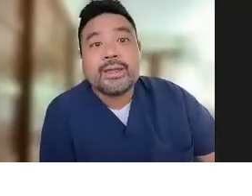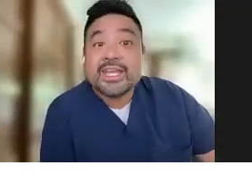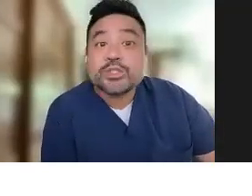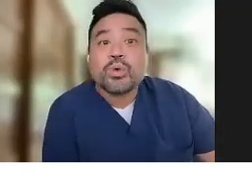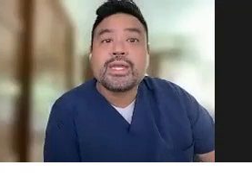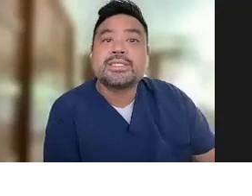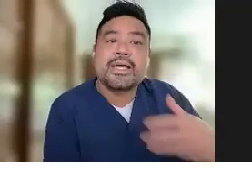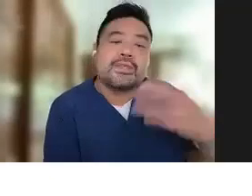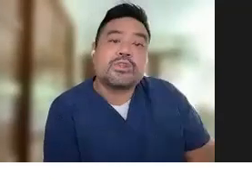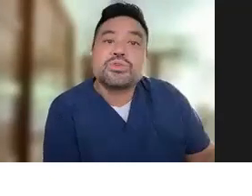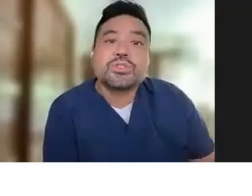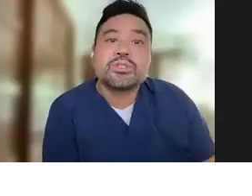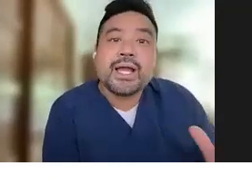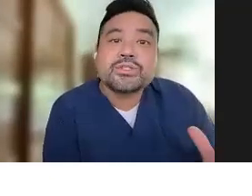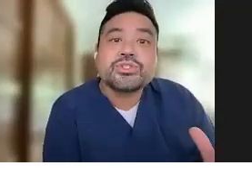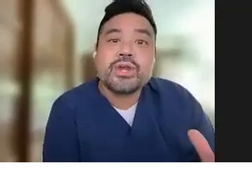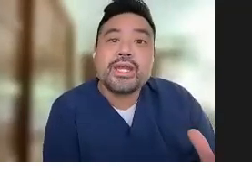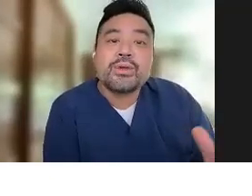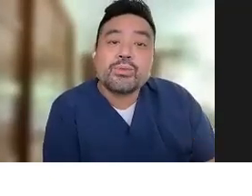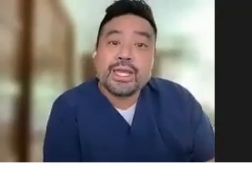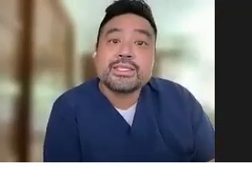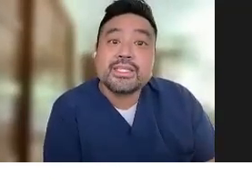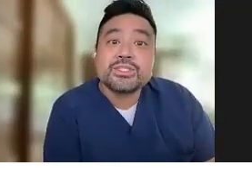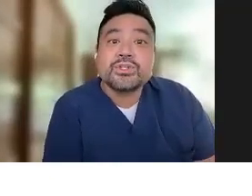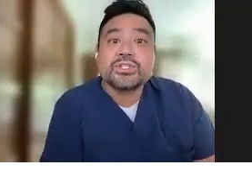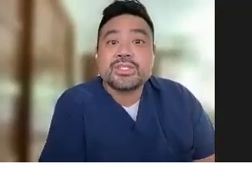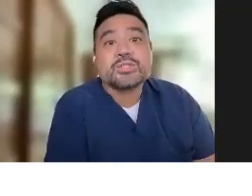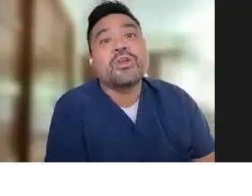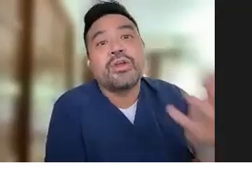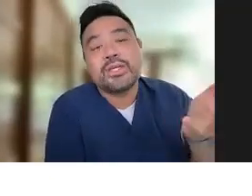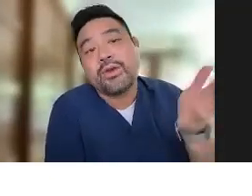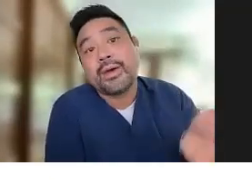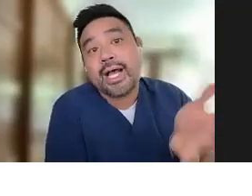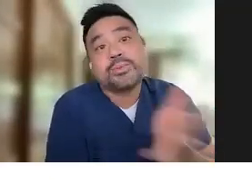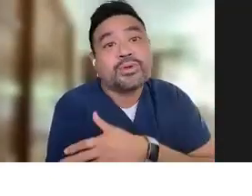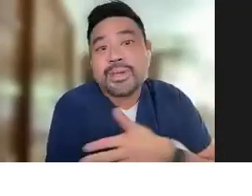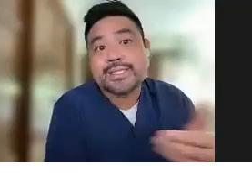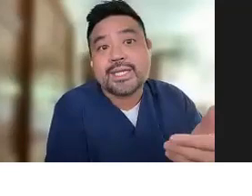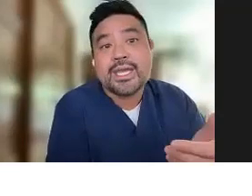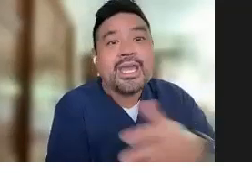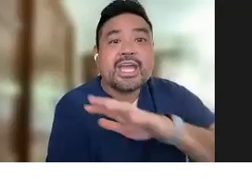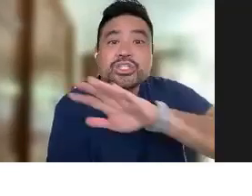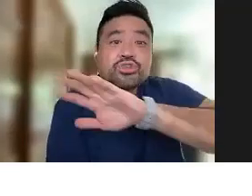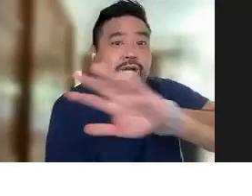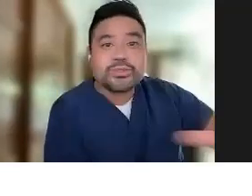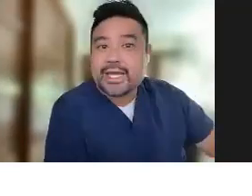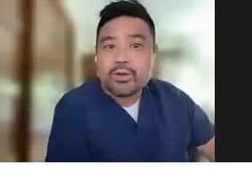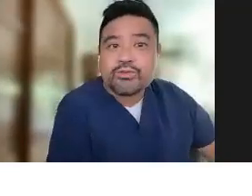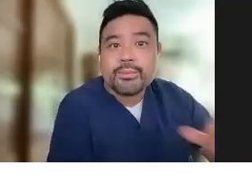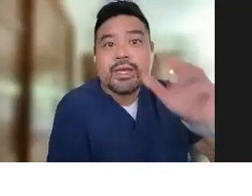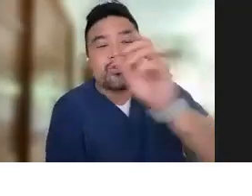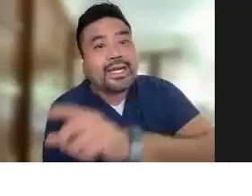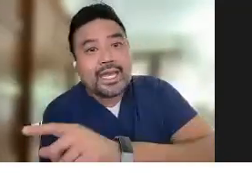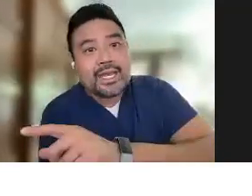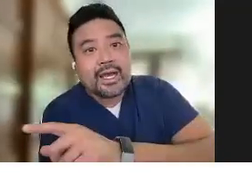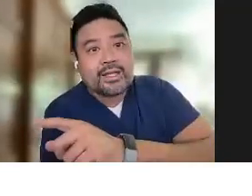unfortunately, it is what it is that those supplies are strained when we hit to these surges. And that's why you're hearing about hospital capacity. It just trickles down